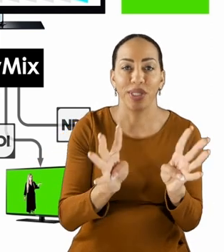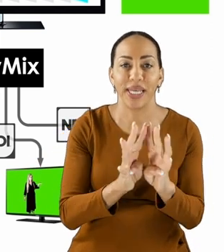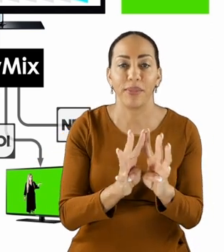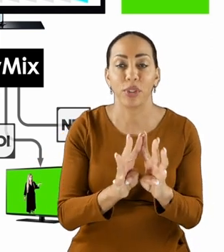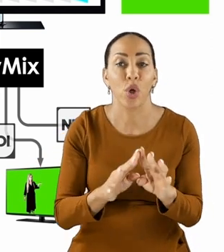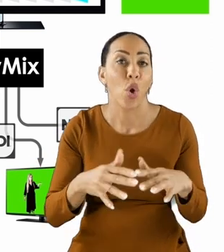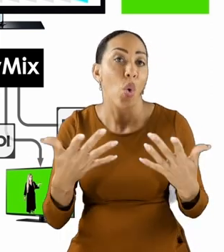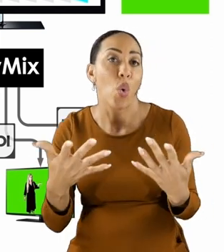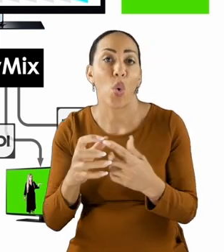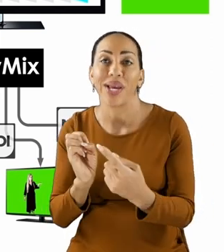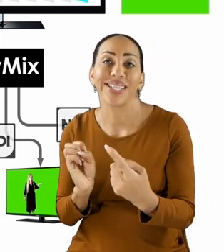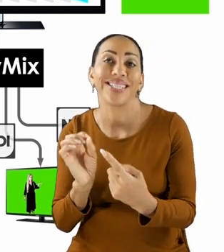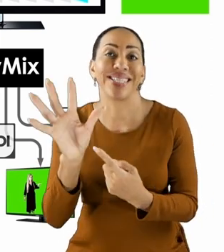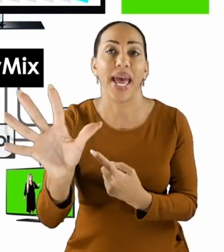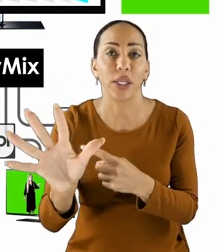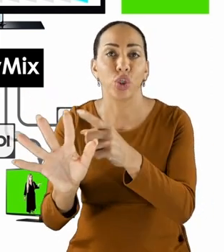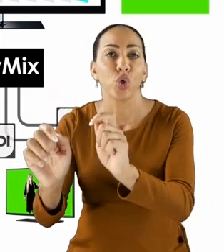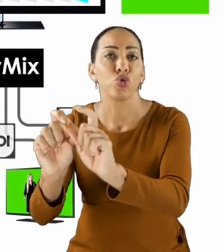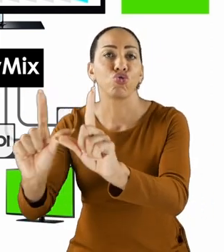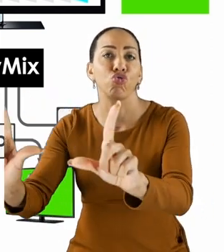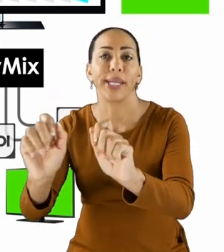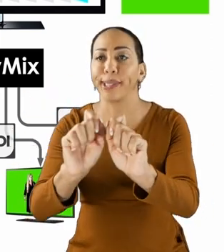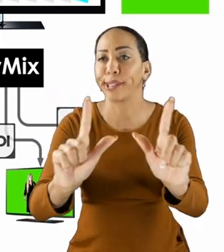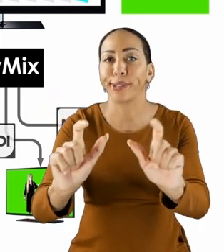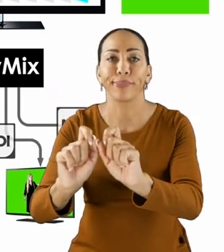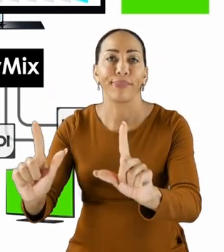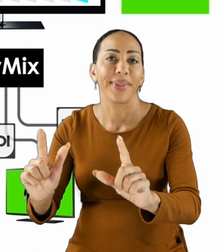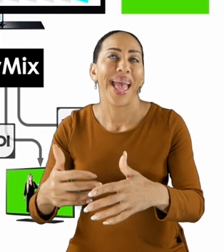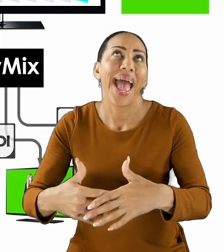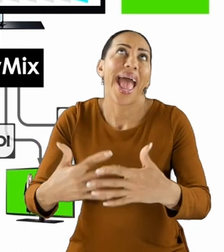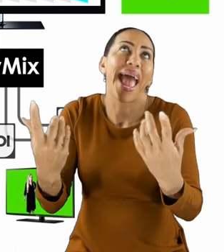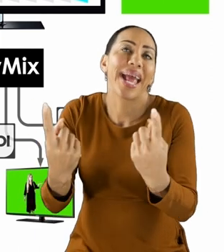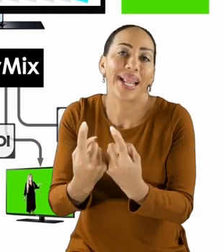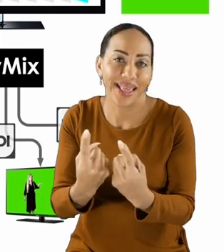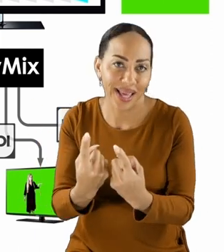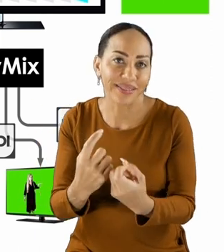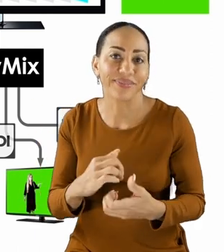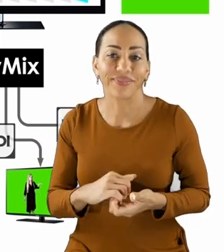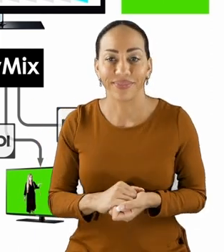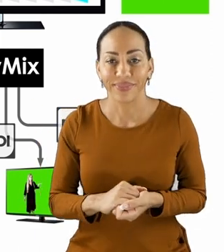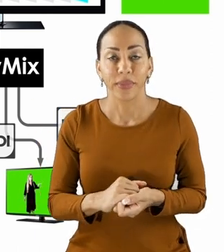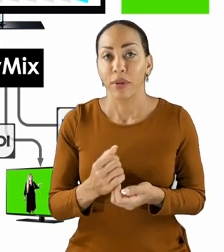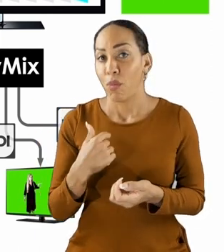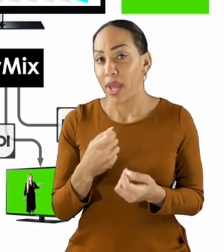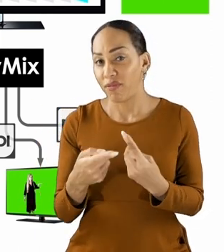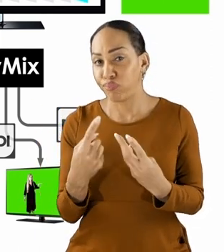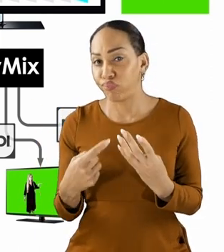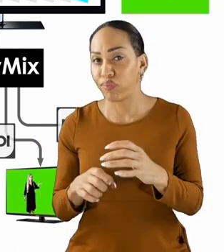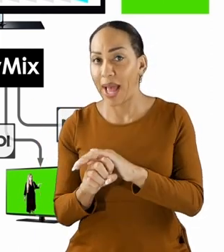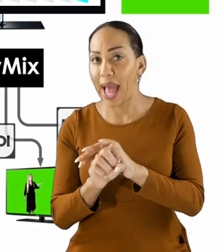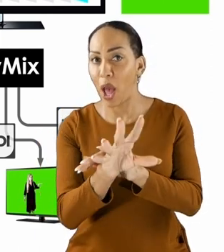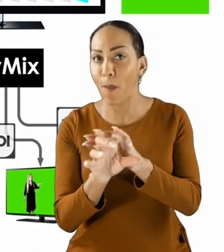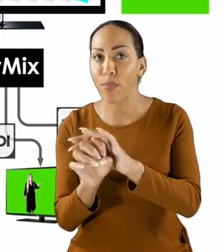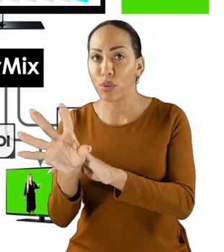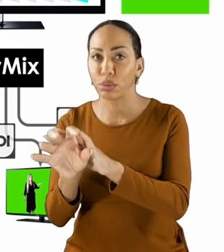video back into Teams, we can send it out simultaneously to screens. Now that could be anything we want to take